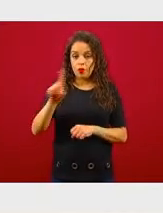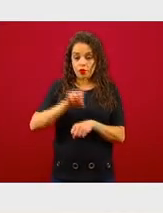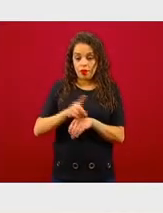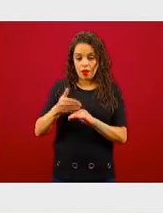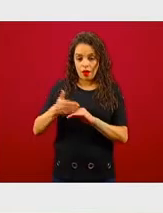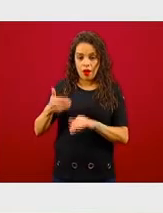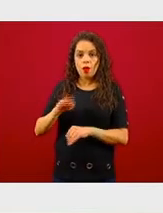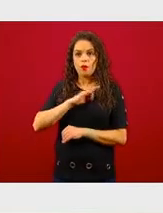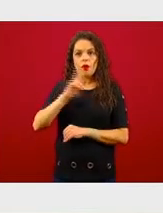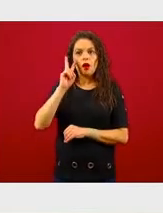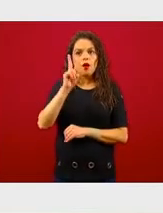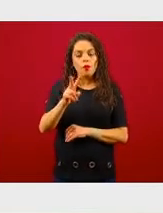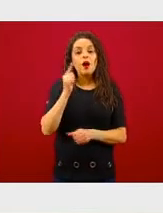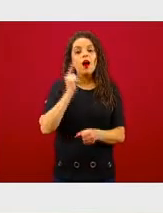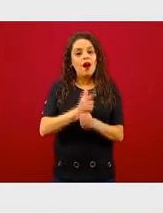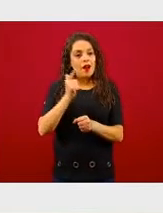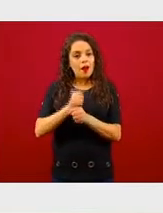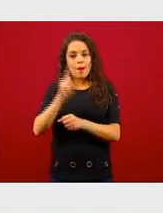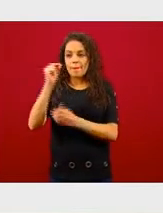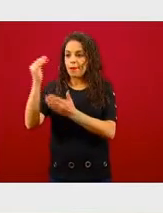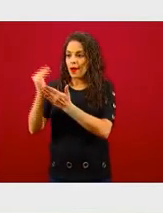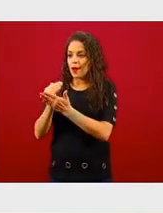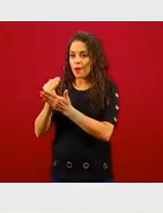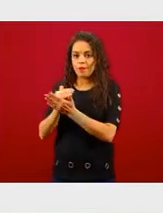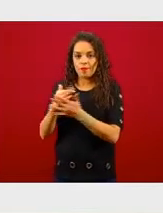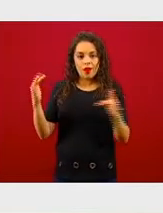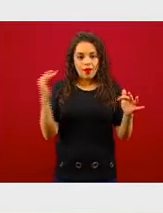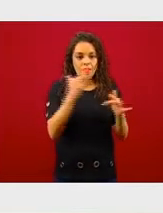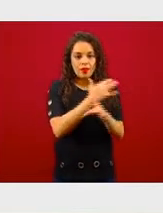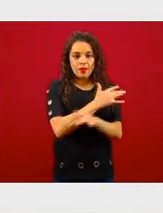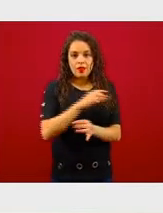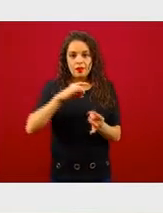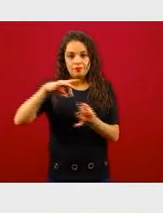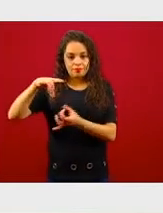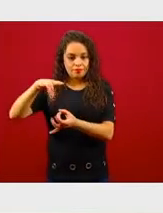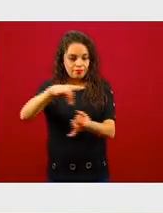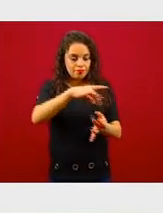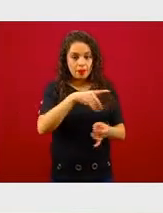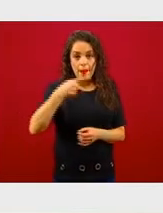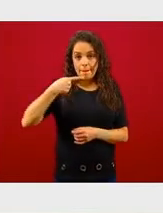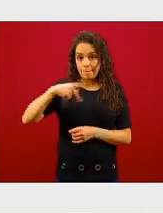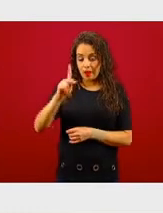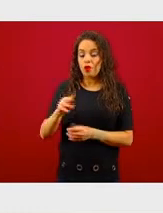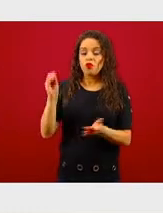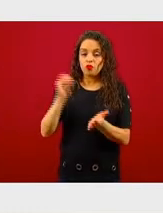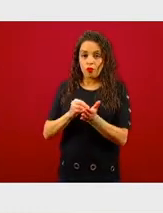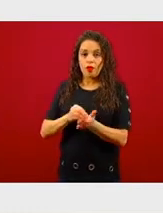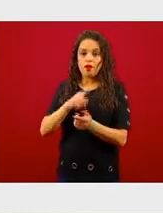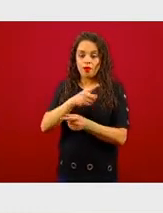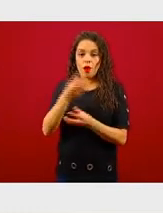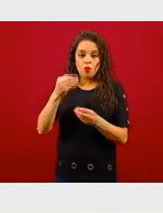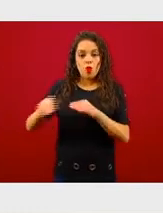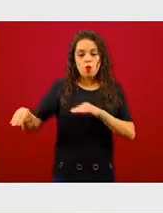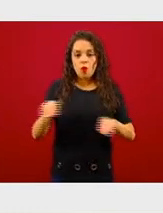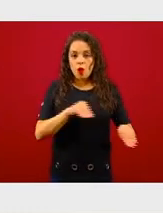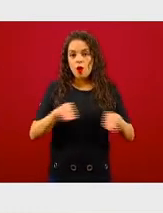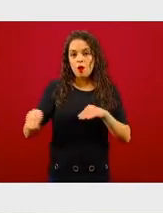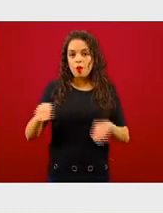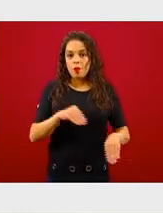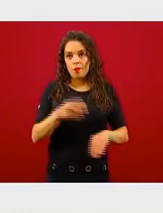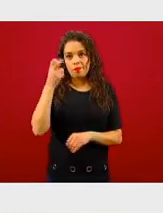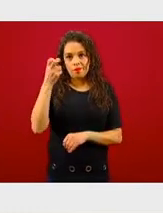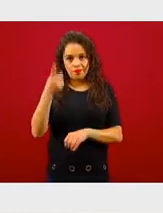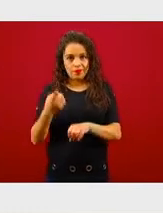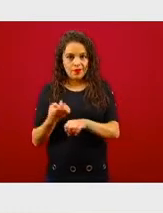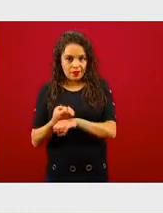And Michoacán in the last couple of days has been declining in its mobility levels, but it's a